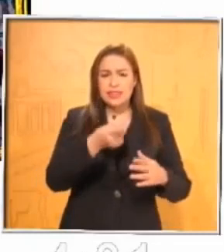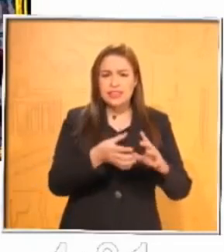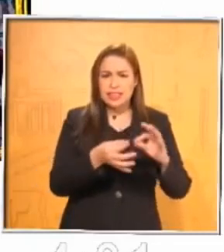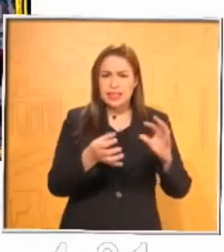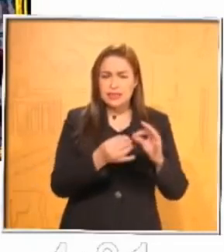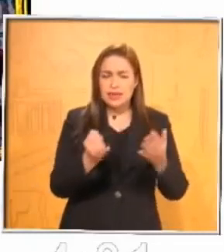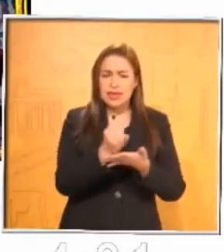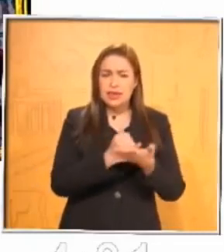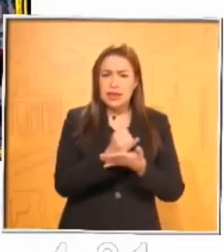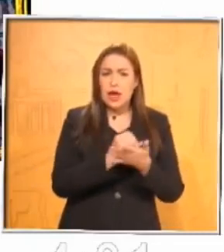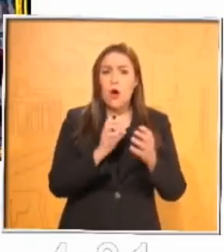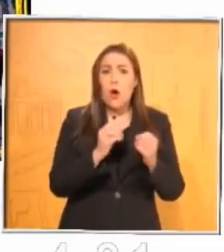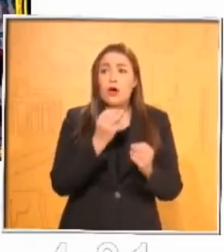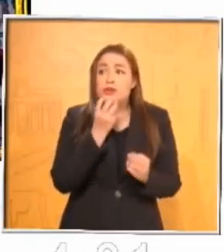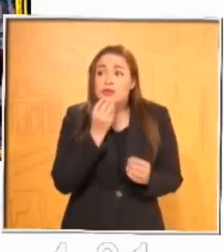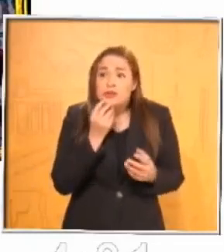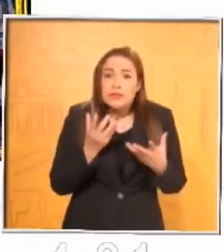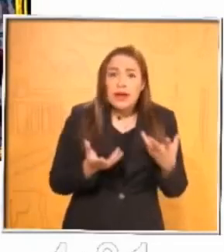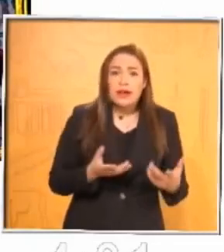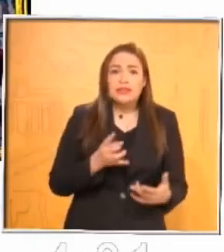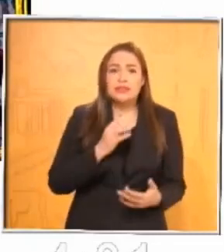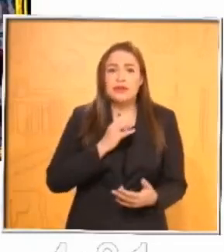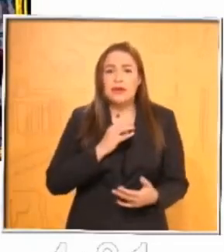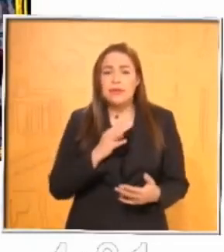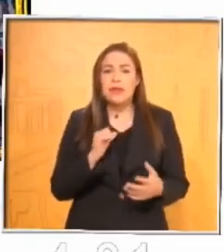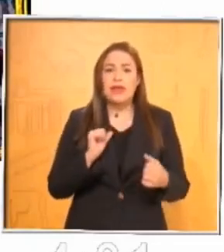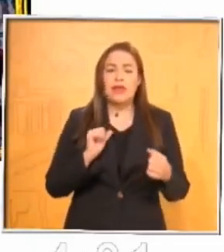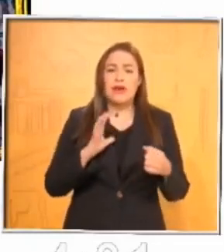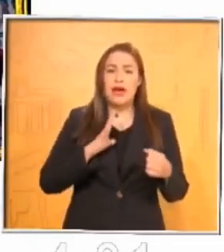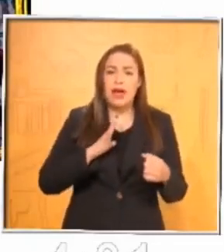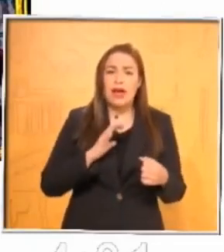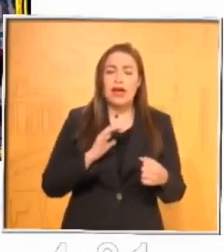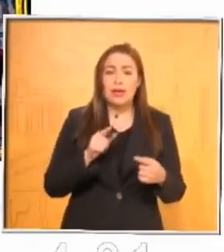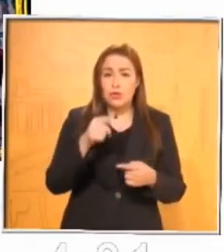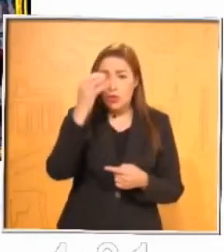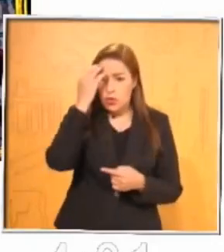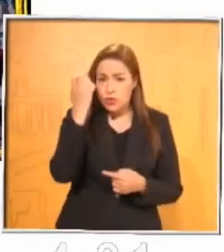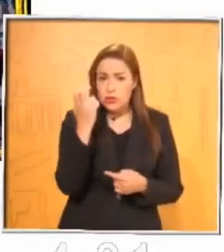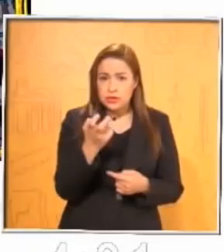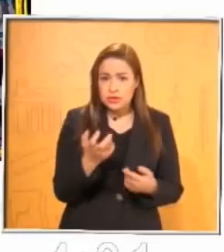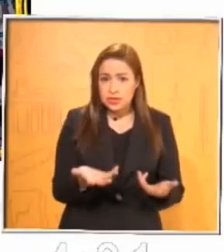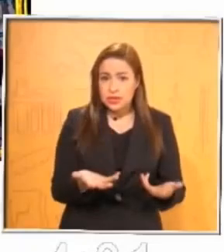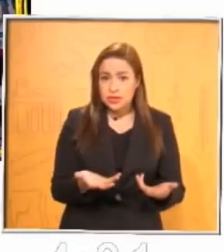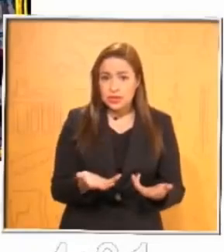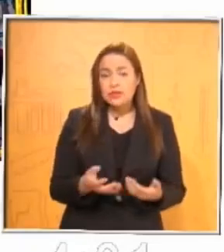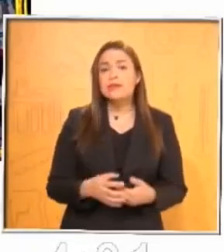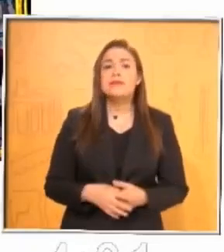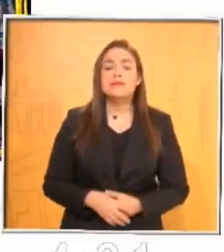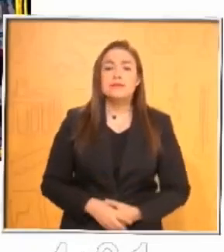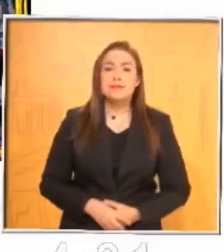and suspense-building stories. Do you know this genre?